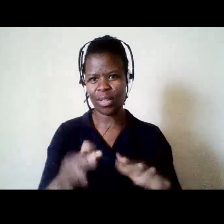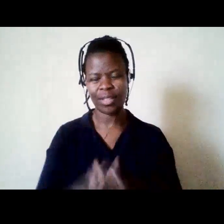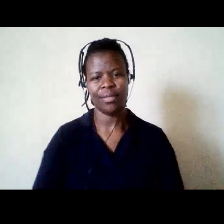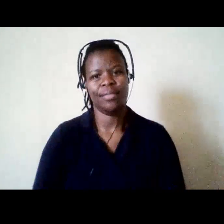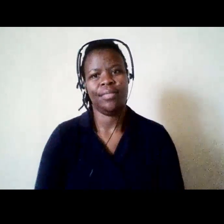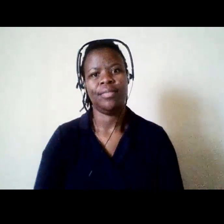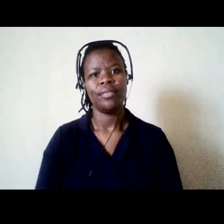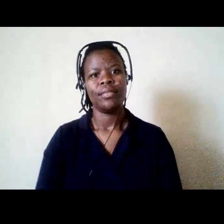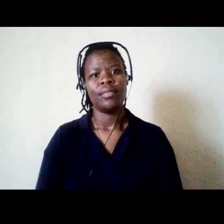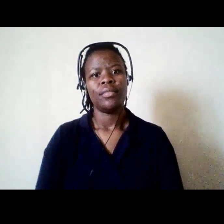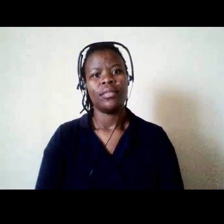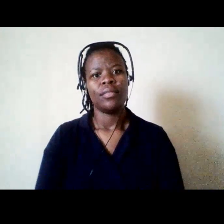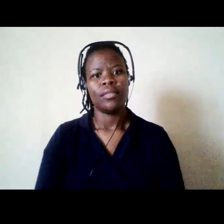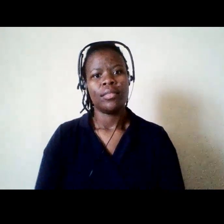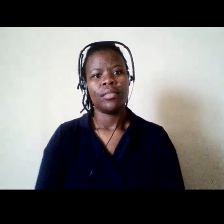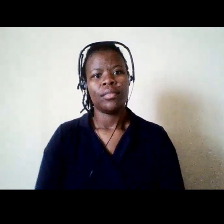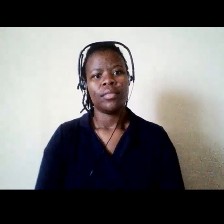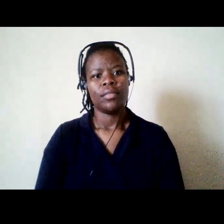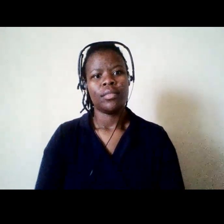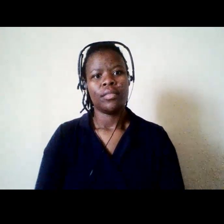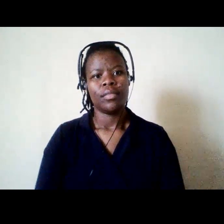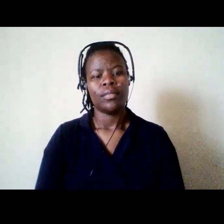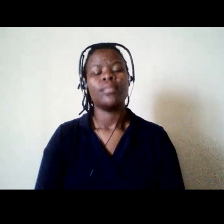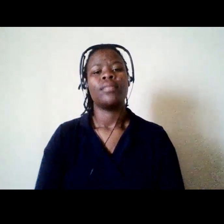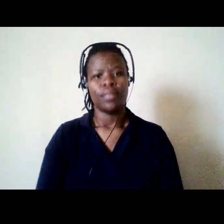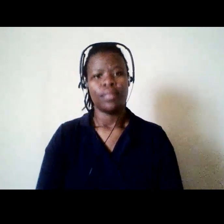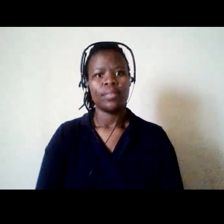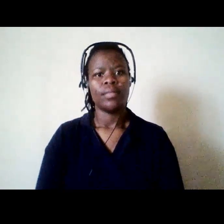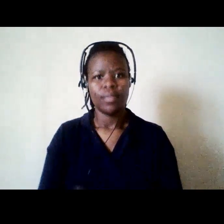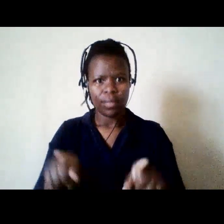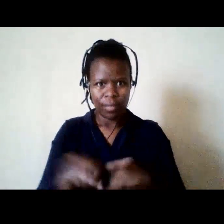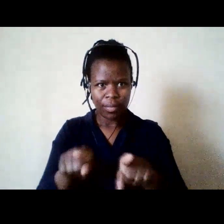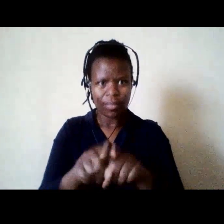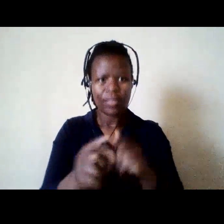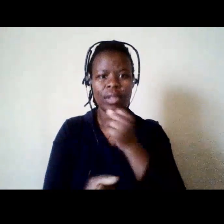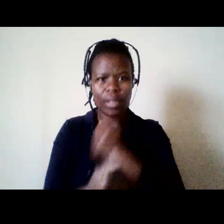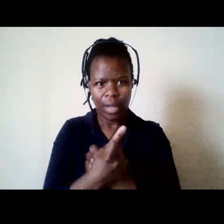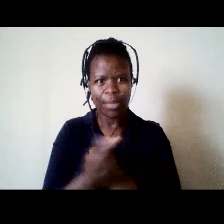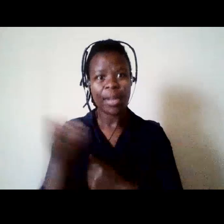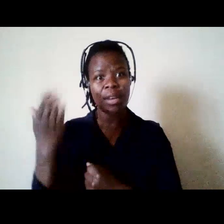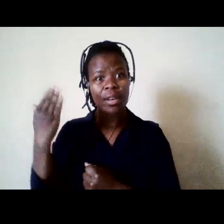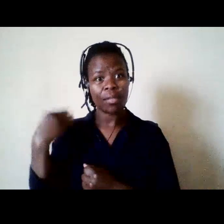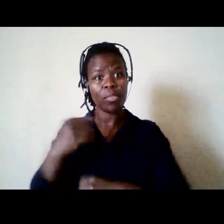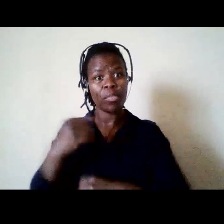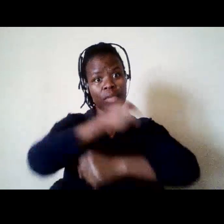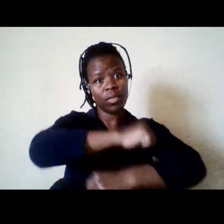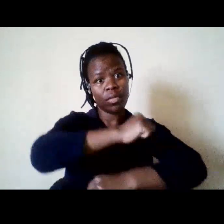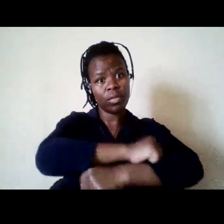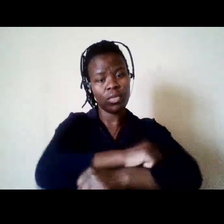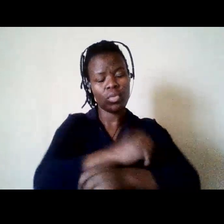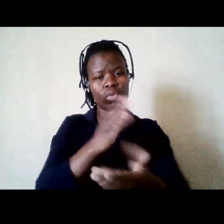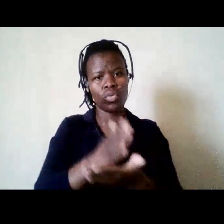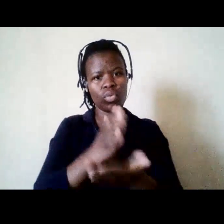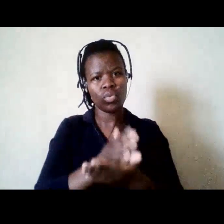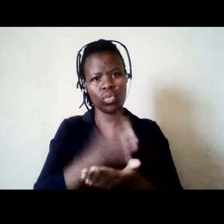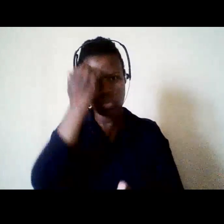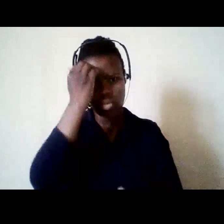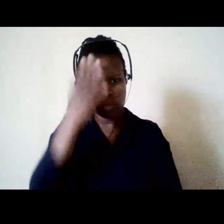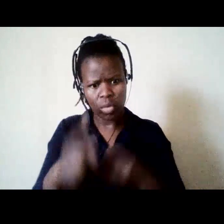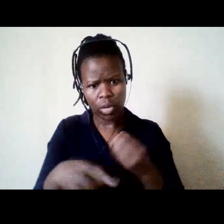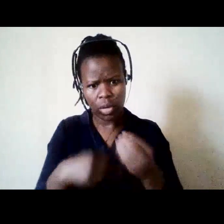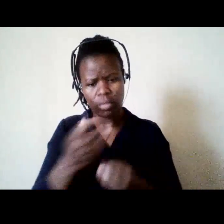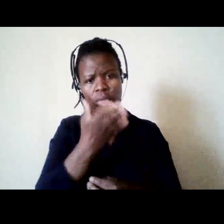Yeah, so one thing I want to sound, because it happened with a previous student, Chantal and Perry might not know about it, or maybe Perry, maybe not, I don't know. But it happened